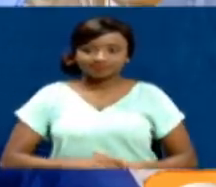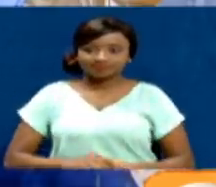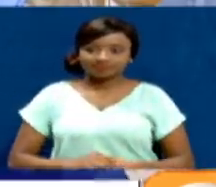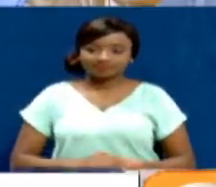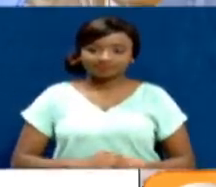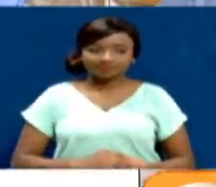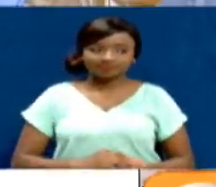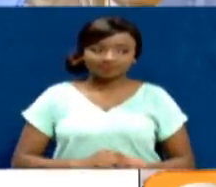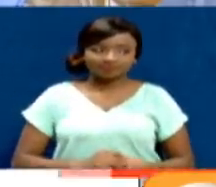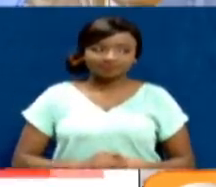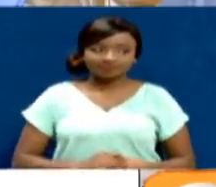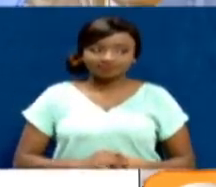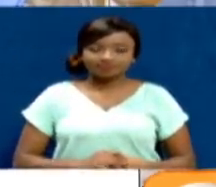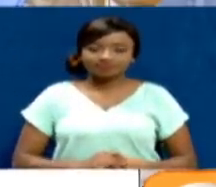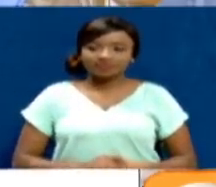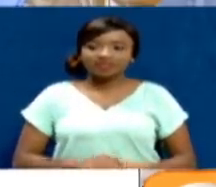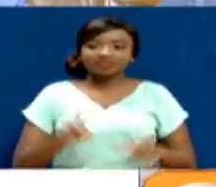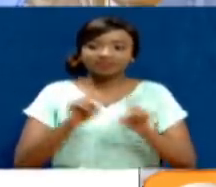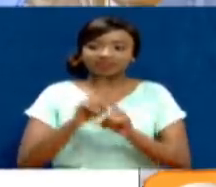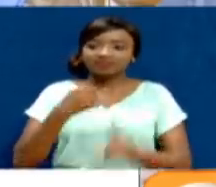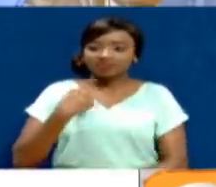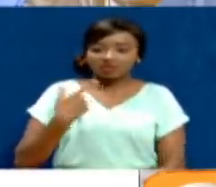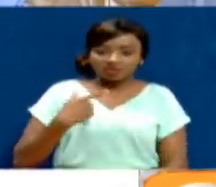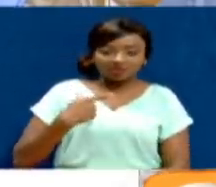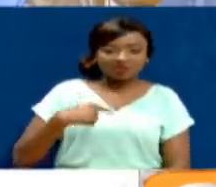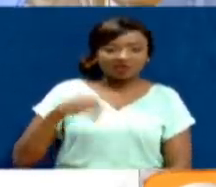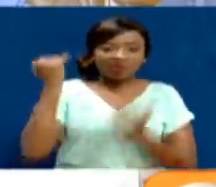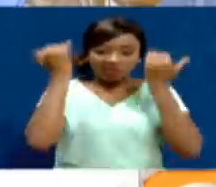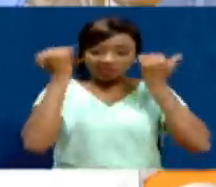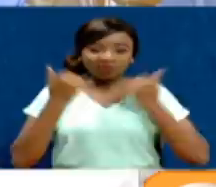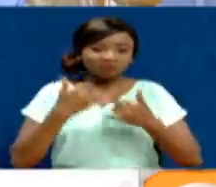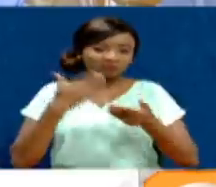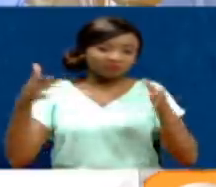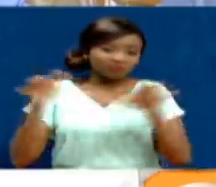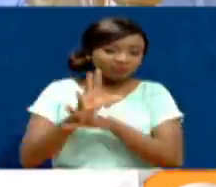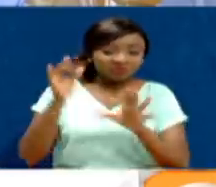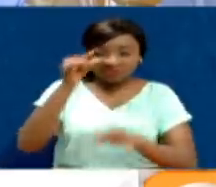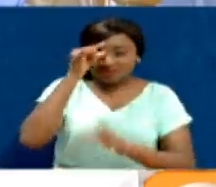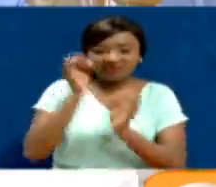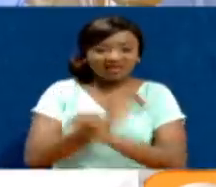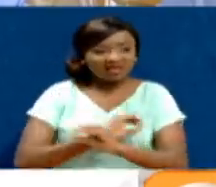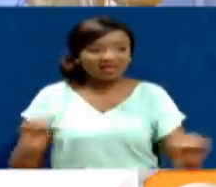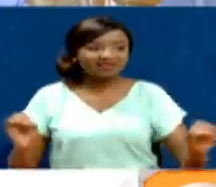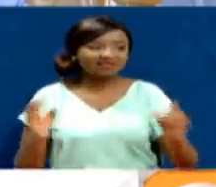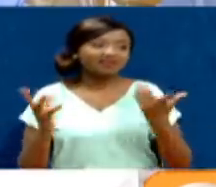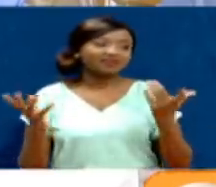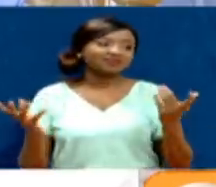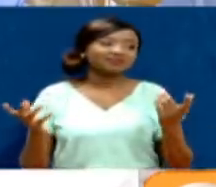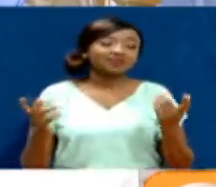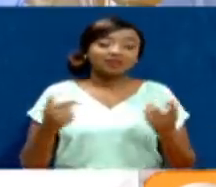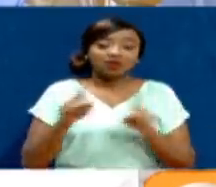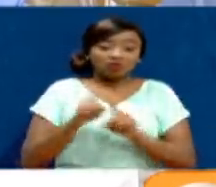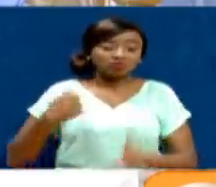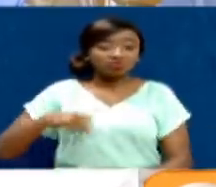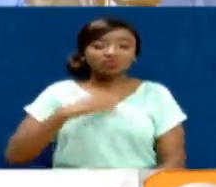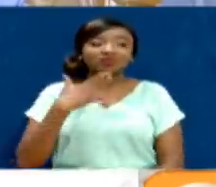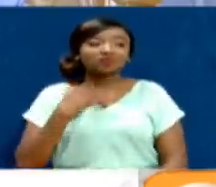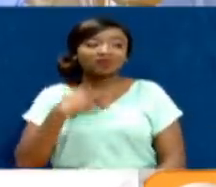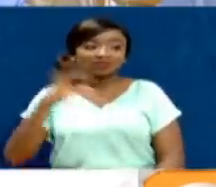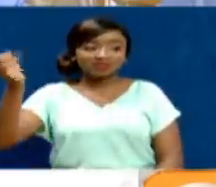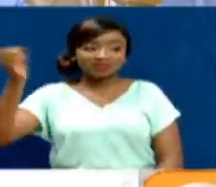considering that I was charged in a court of law. I didn't have a deputy governor, and we wanted Nairobi